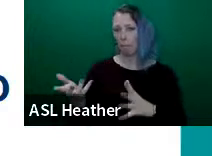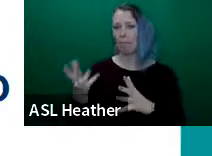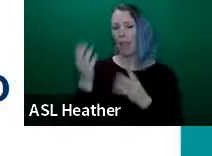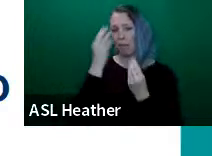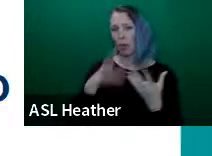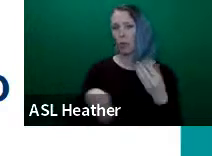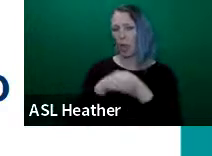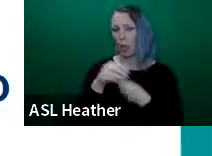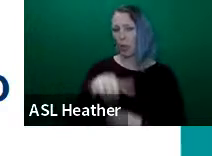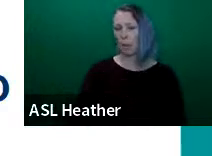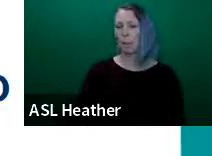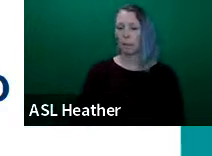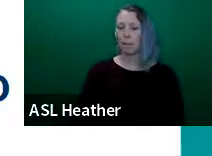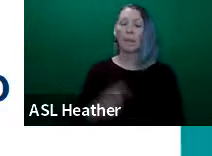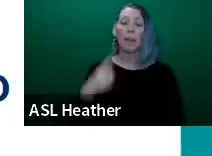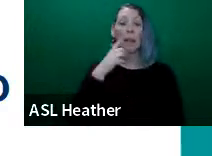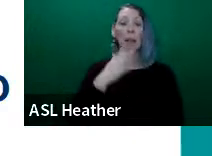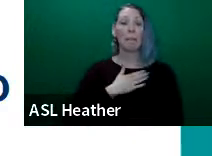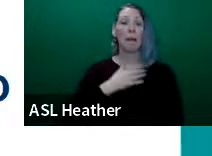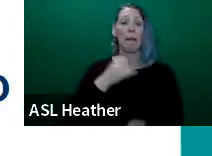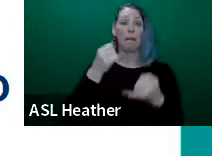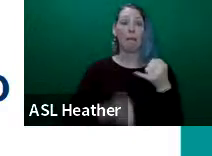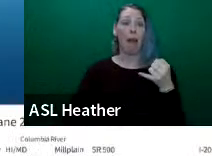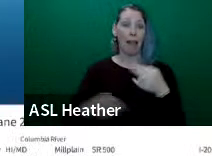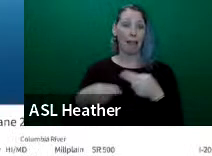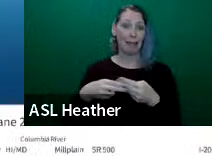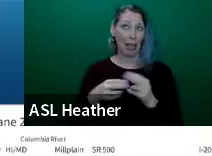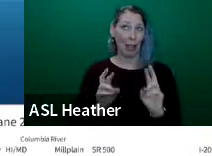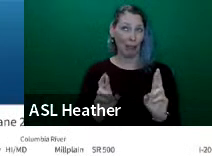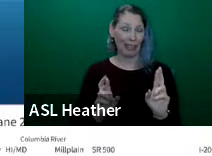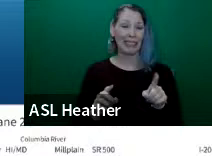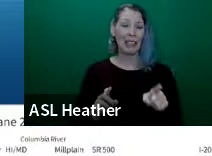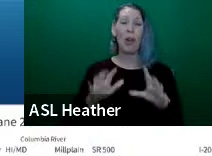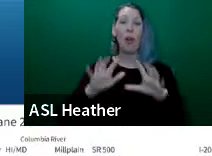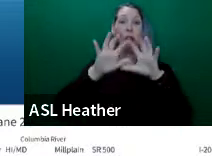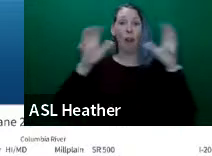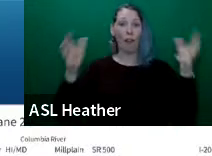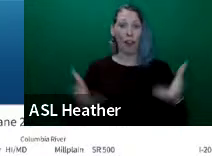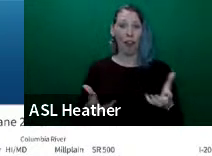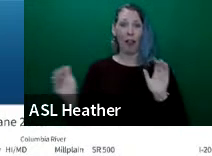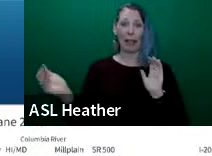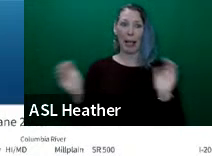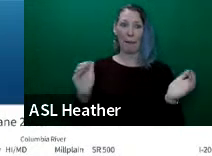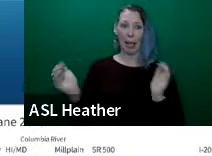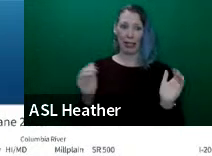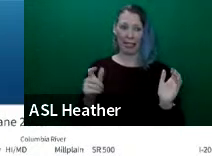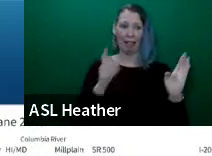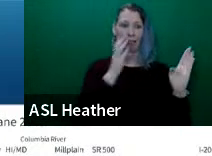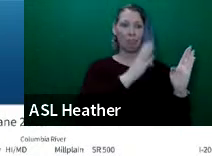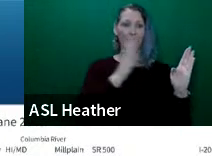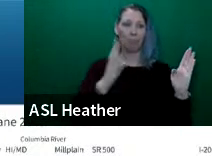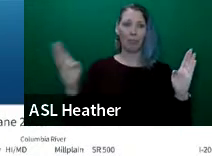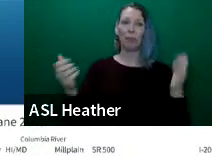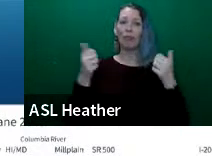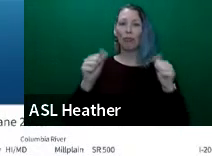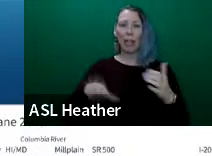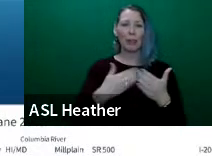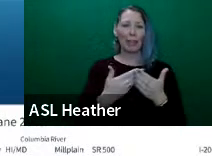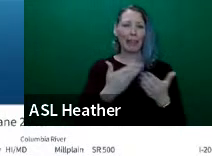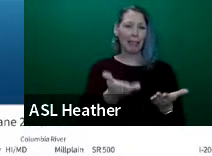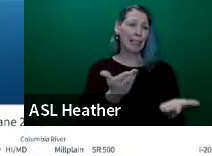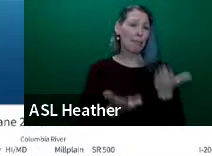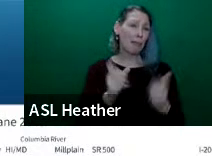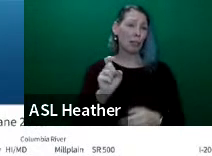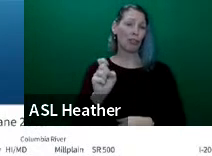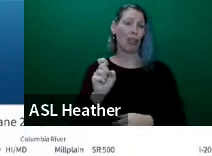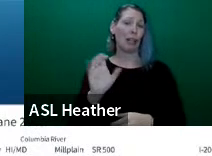information to add to this. So I think my last slide, hopefully, is the overall comparison. So I was trying to get to this, but maybe we should have